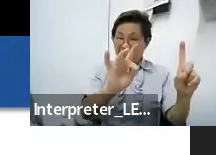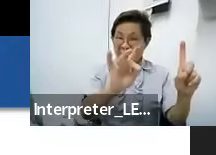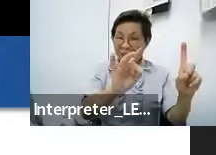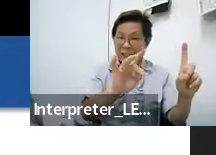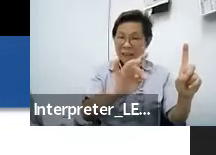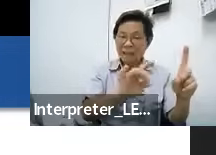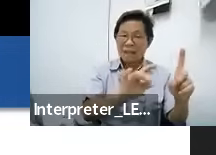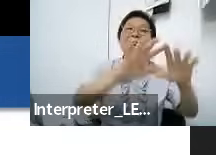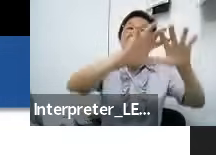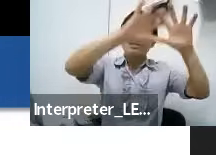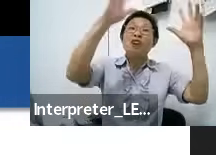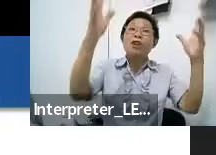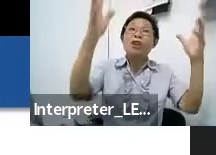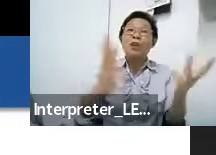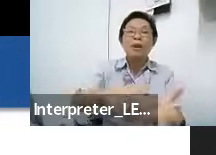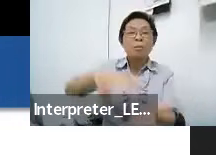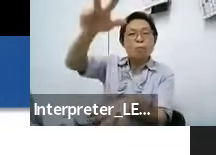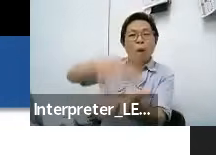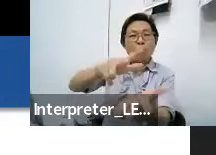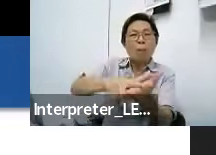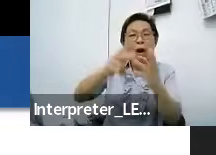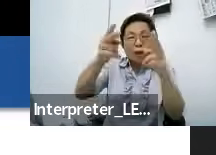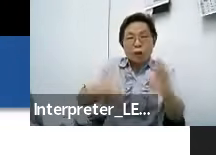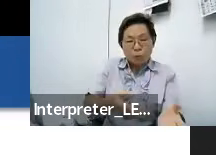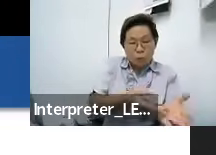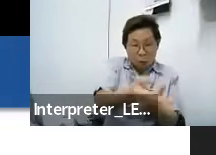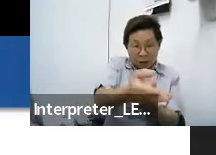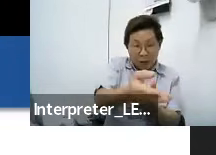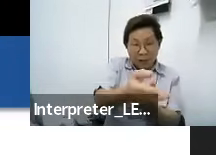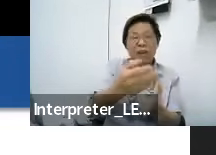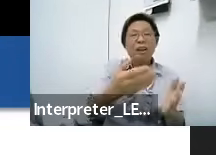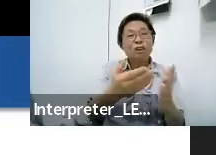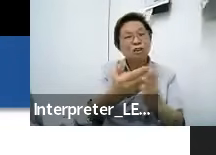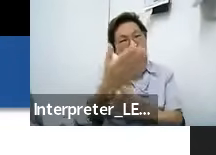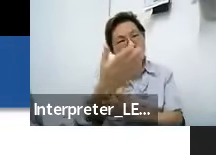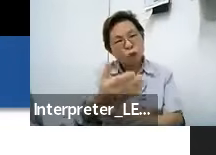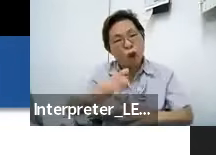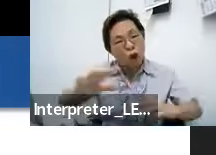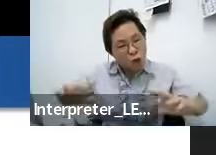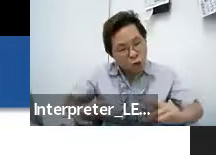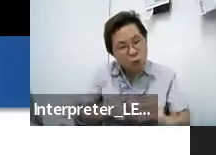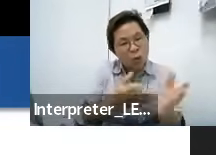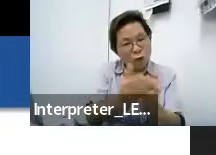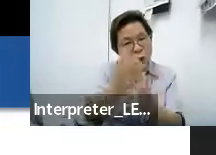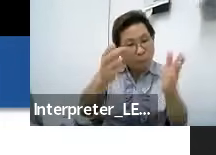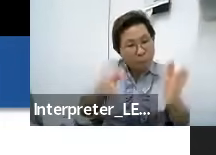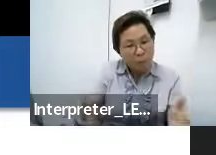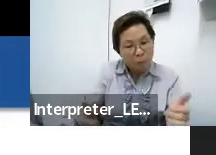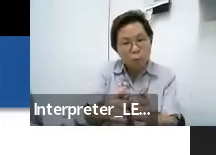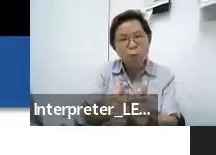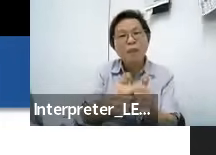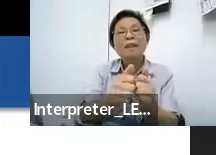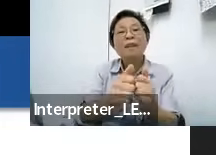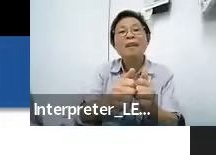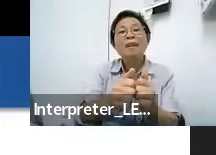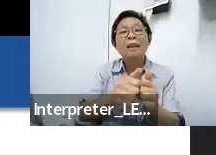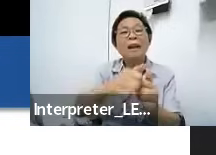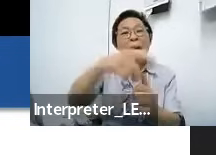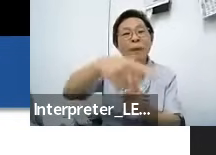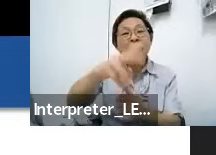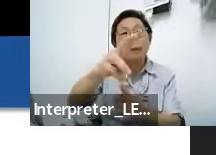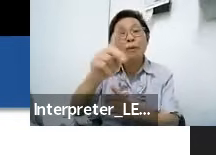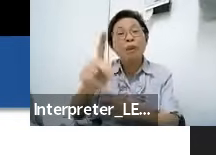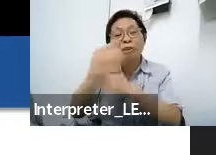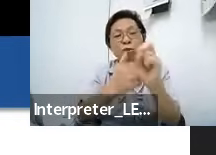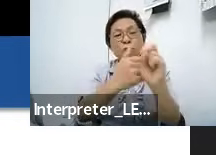Universal Declaration of Human Rights through to the Convention of the Rights of People with Disabilities in 2006 to